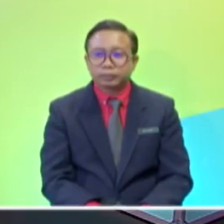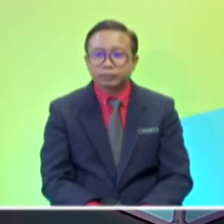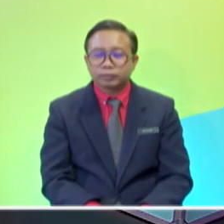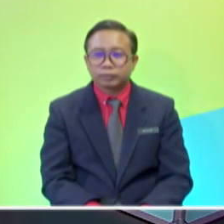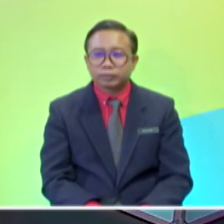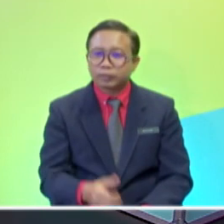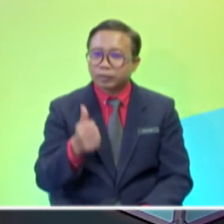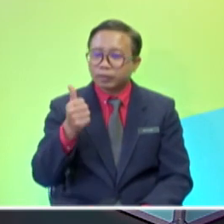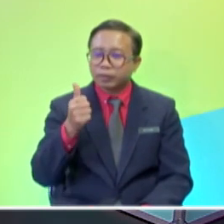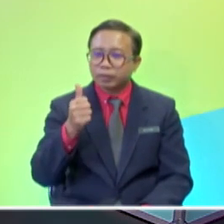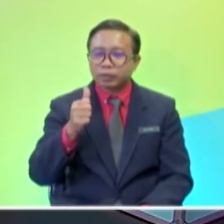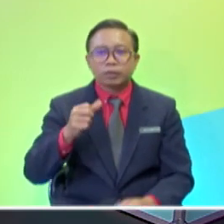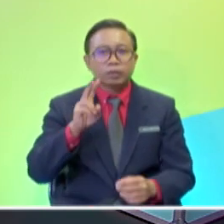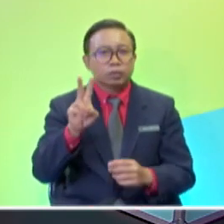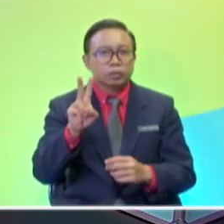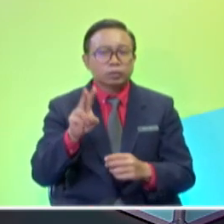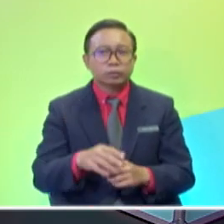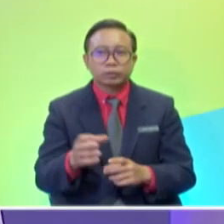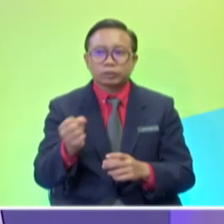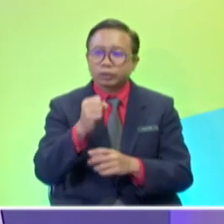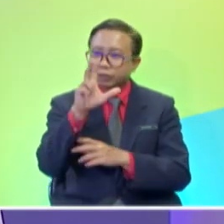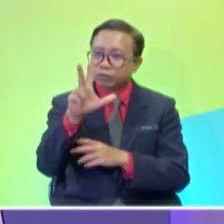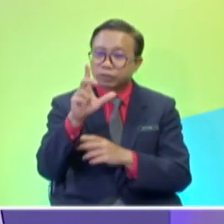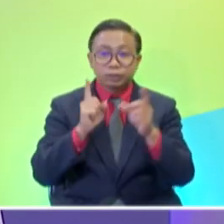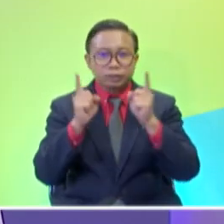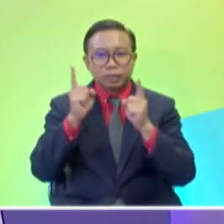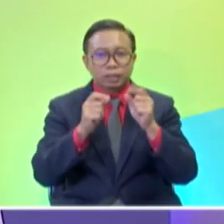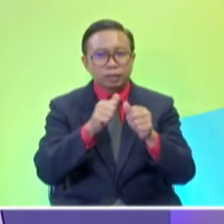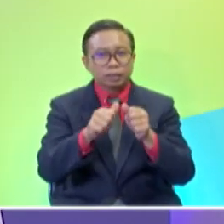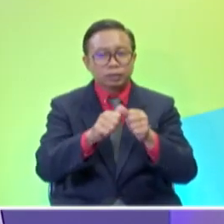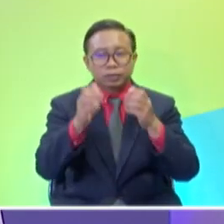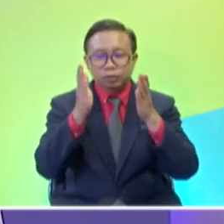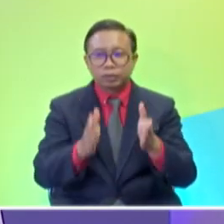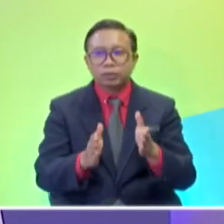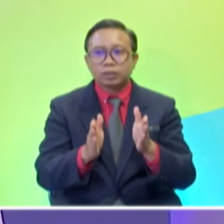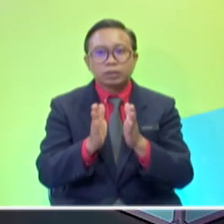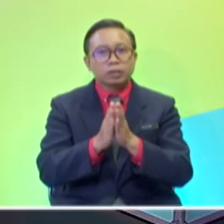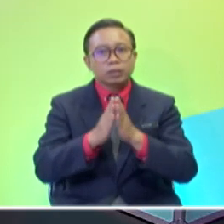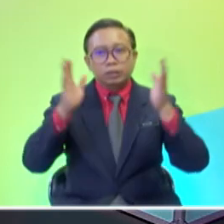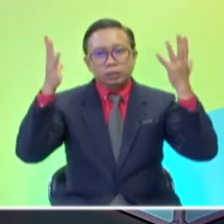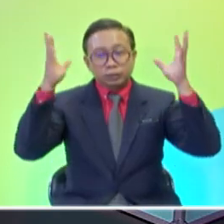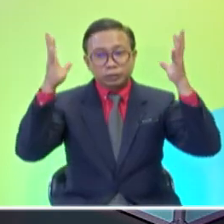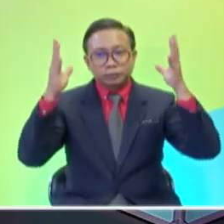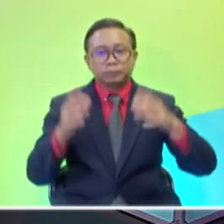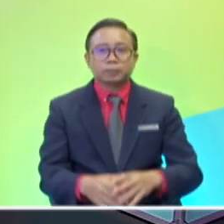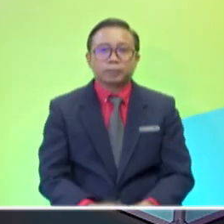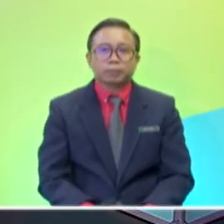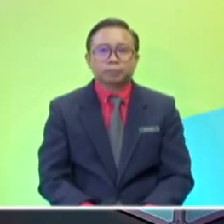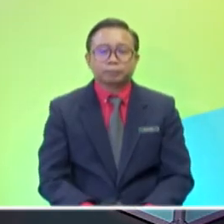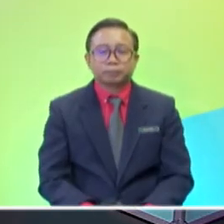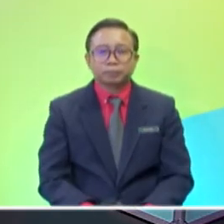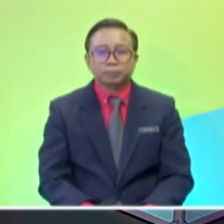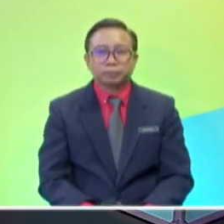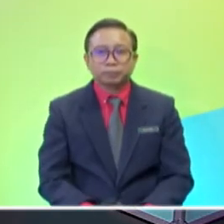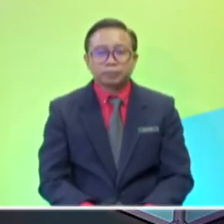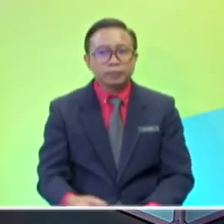of course. They both get 3 stars each. Okay, good job. 3 stars. All Ding, right. ding, ding. Yes,